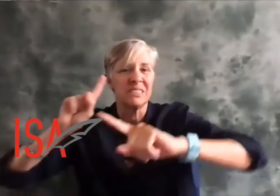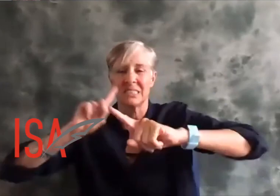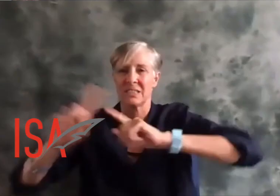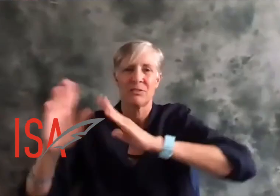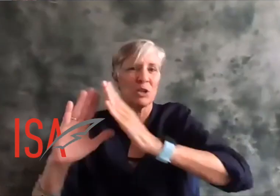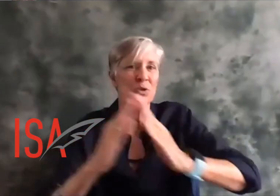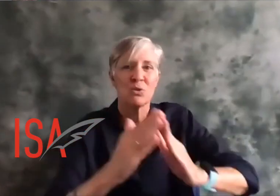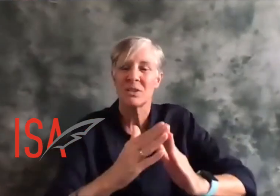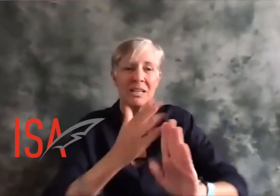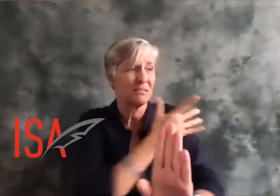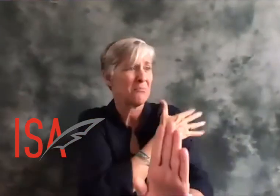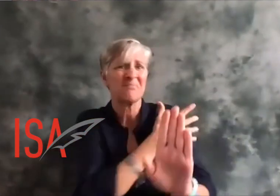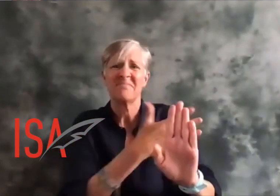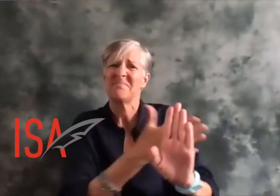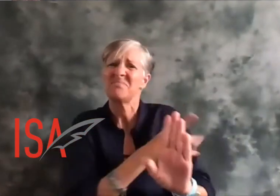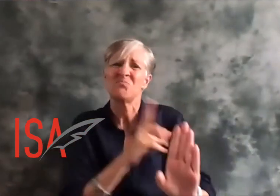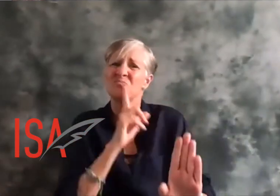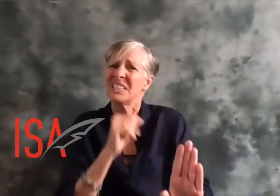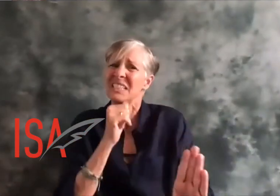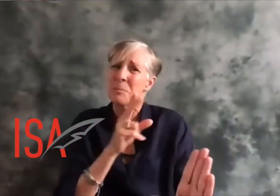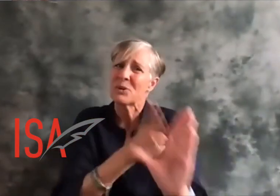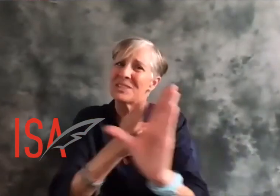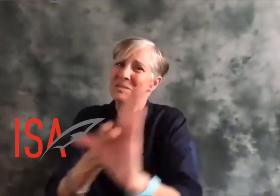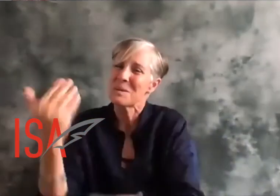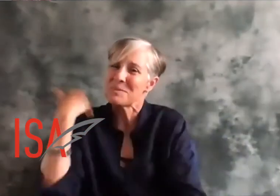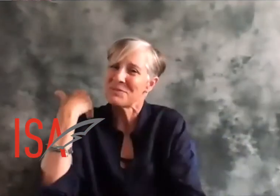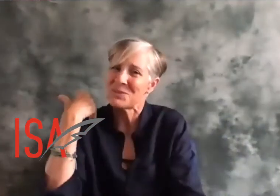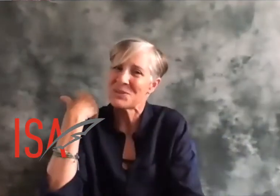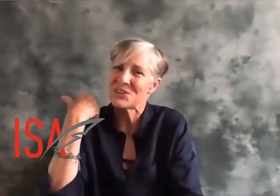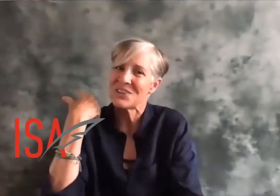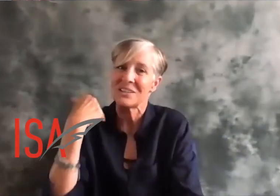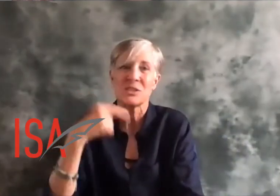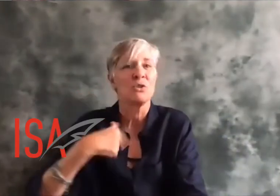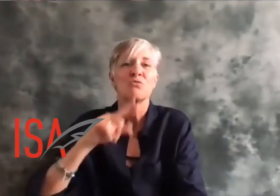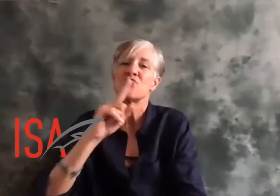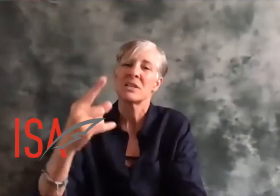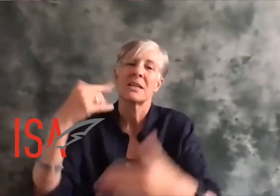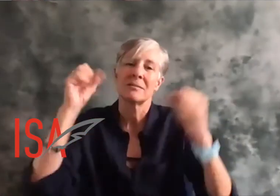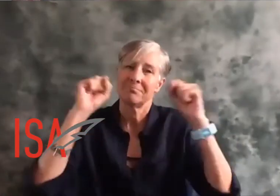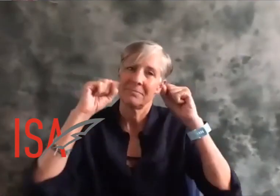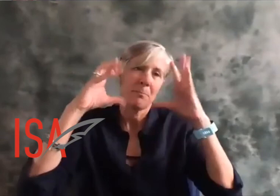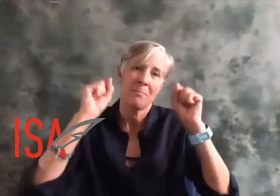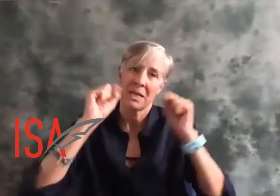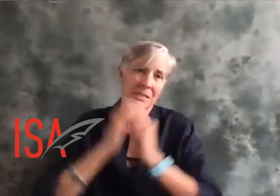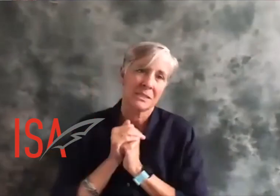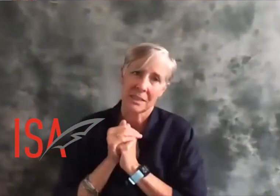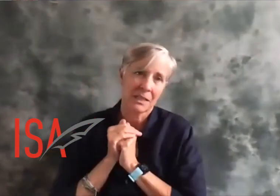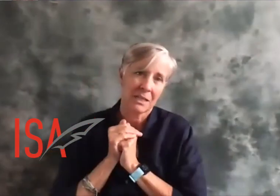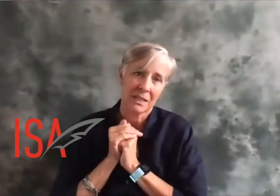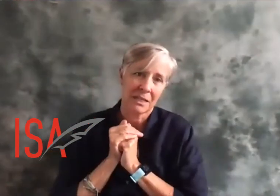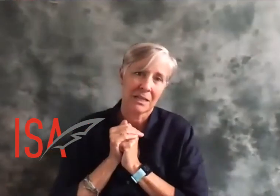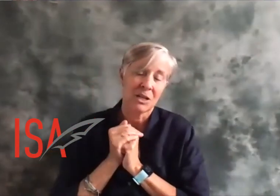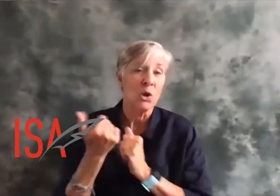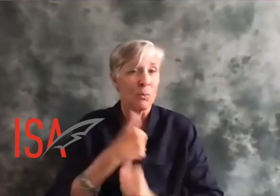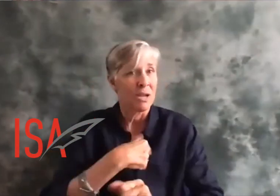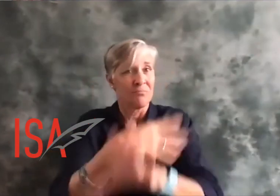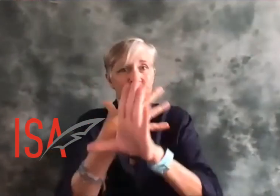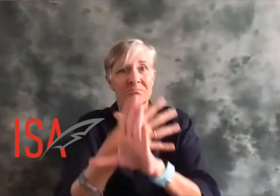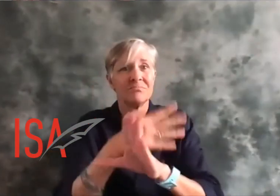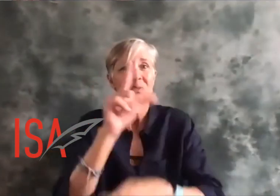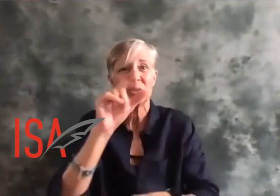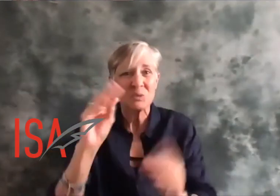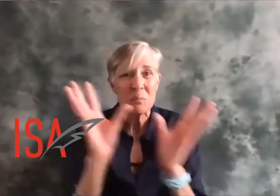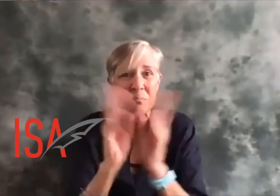didn't really get to participate in before, and it's been amazing. And everyone's like meeting virtually, so it's just so